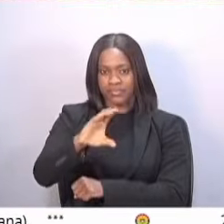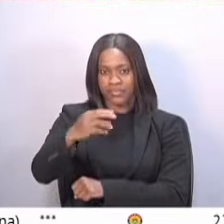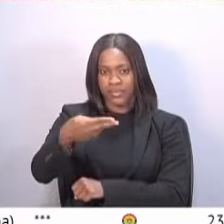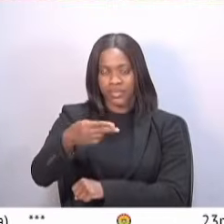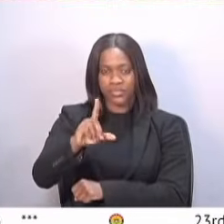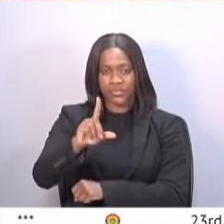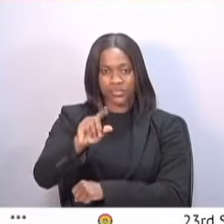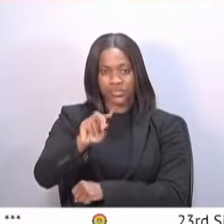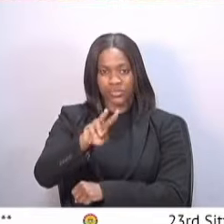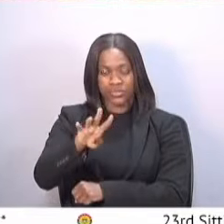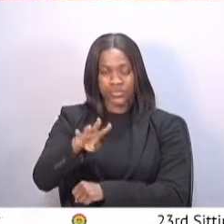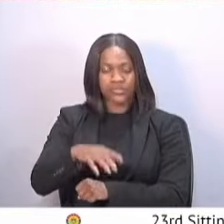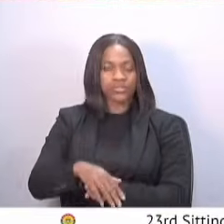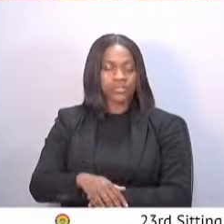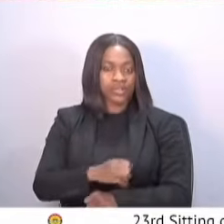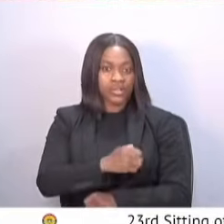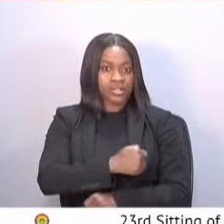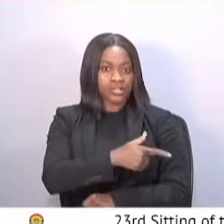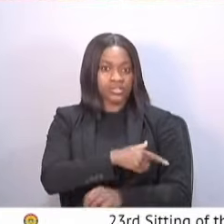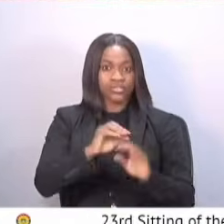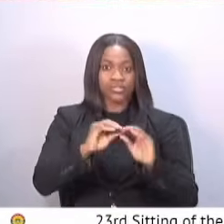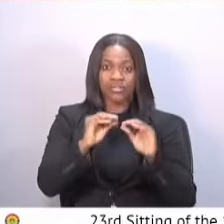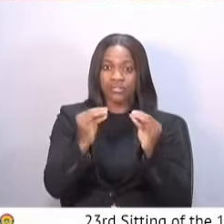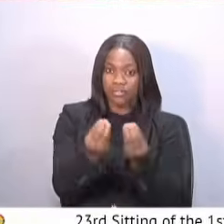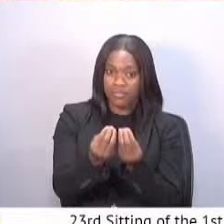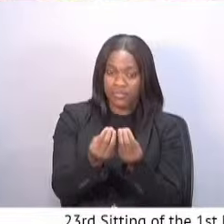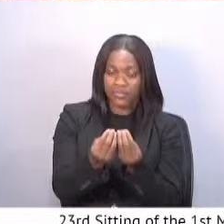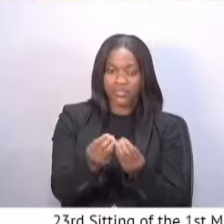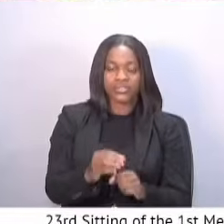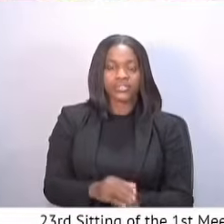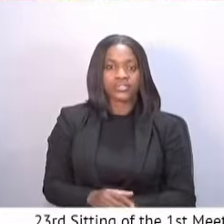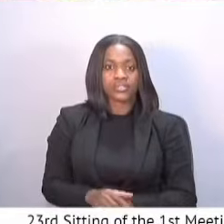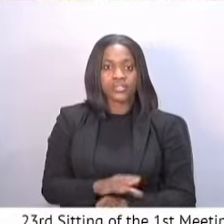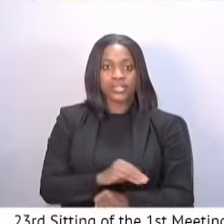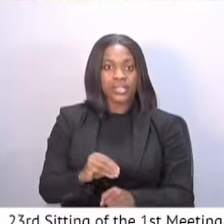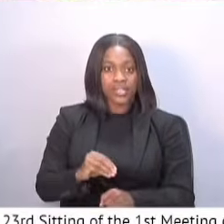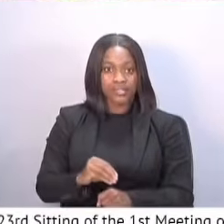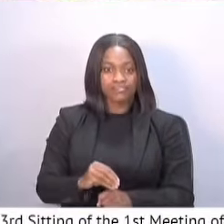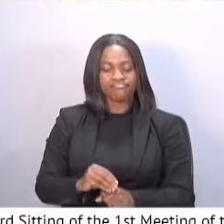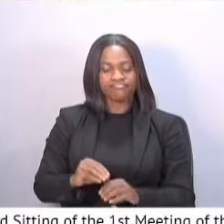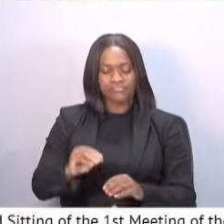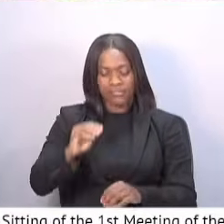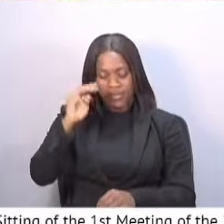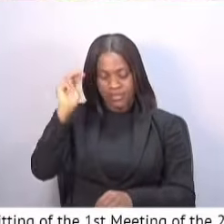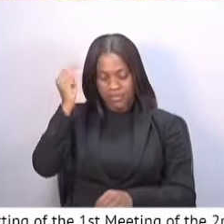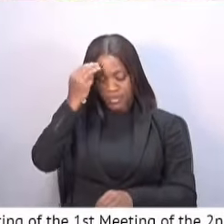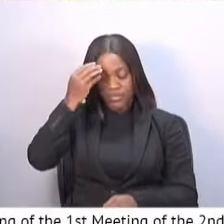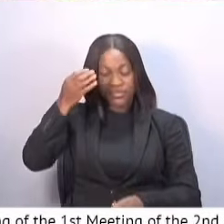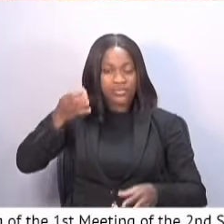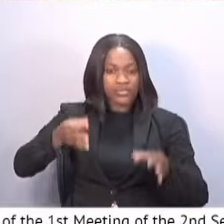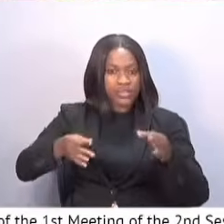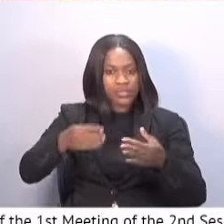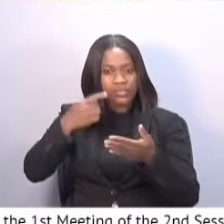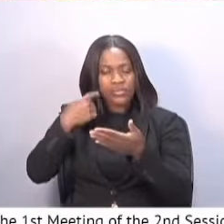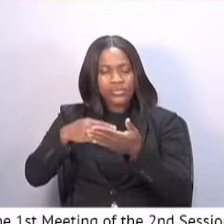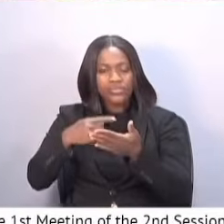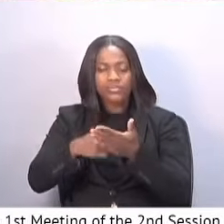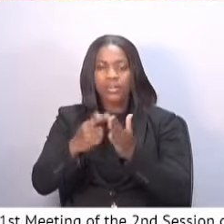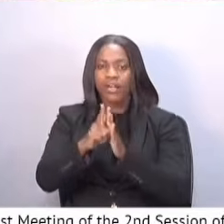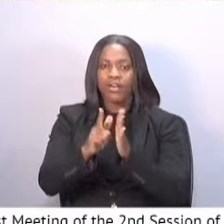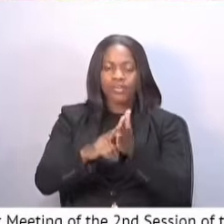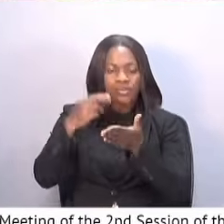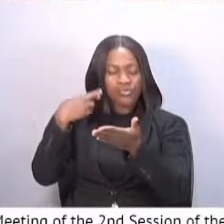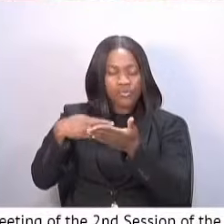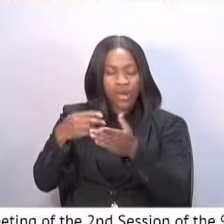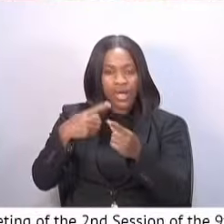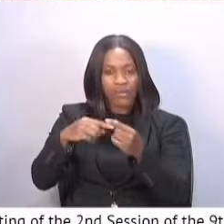to date, the Office of the Attorney General and the Ministry of Justice finalized the legal review of